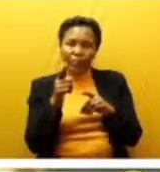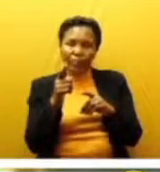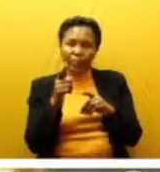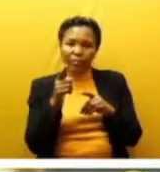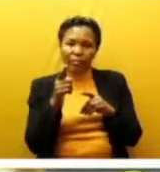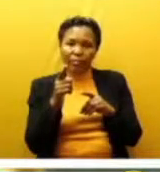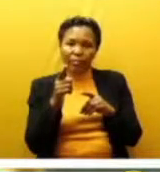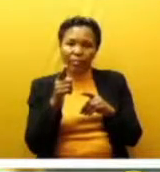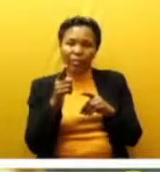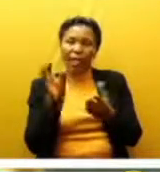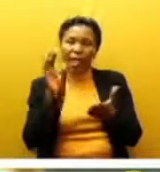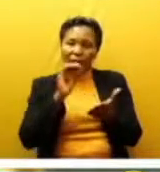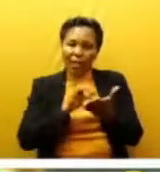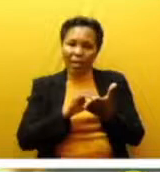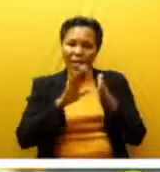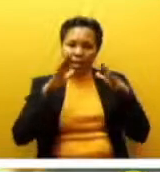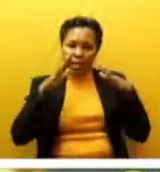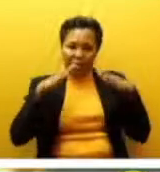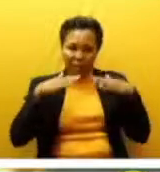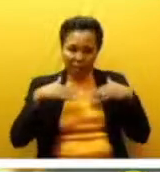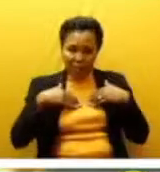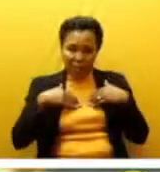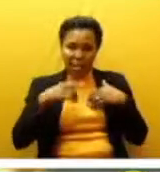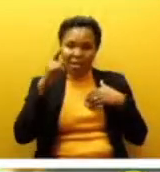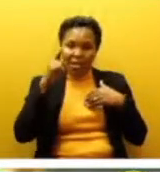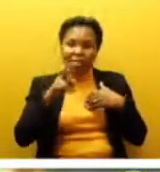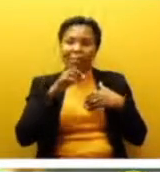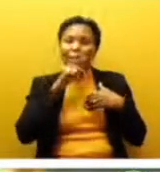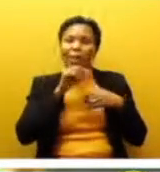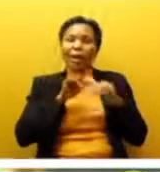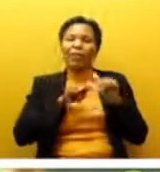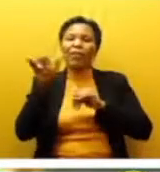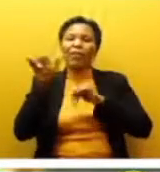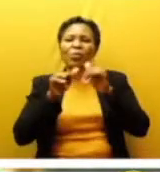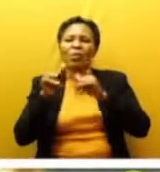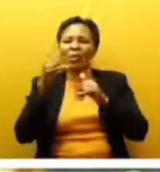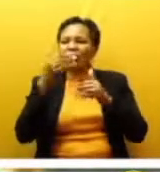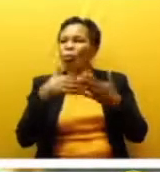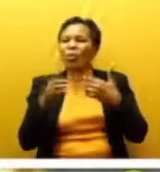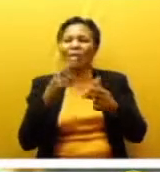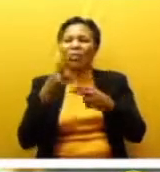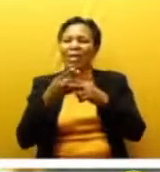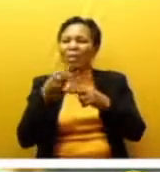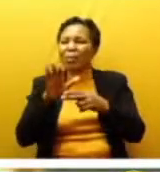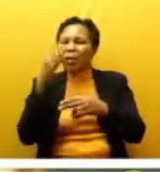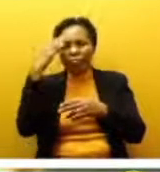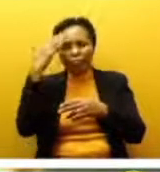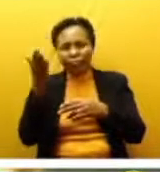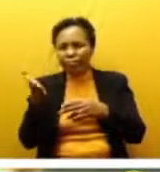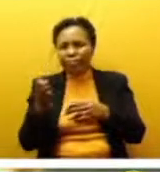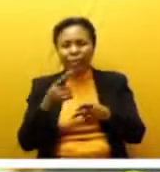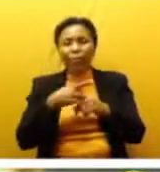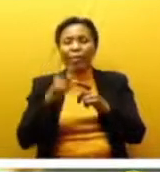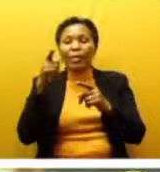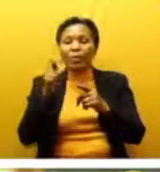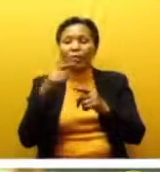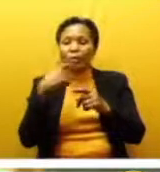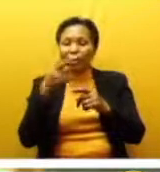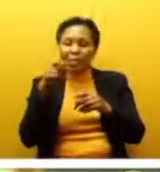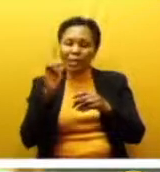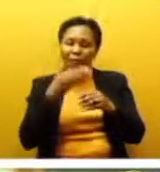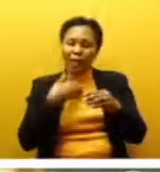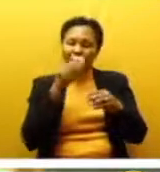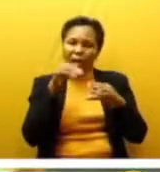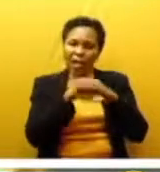concede that this Venezuelan, whatever his name is, had access to